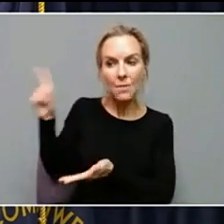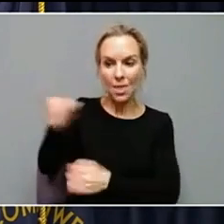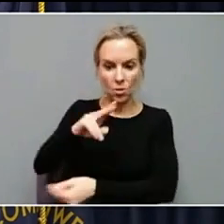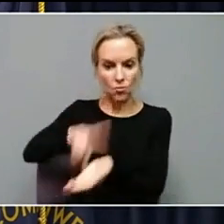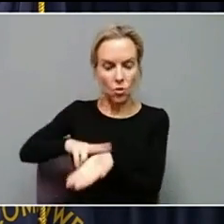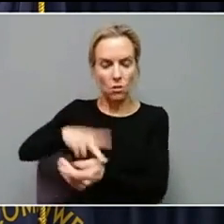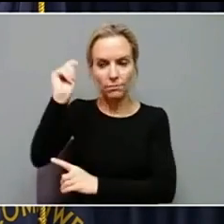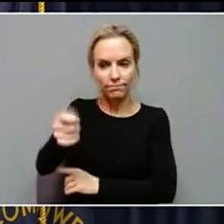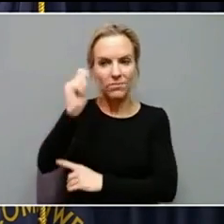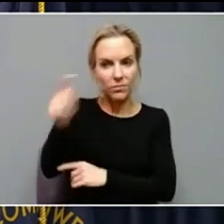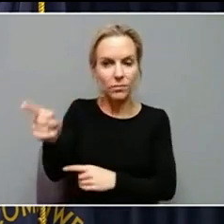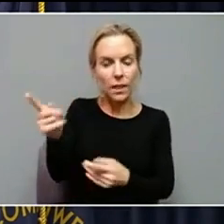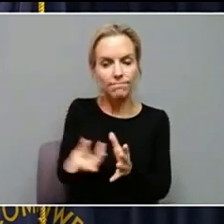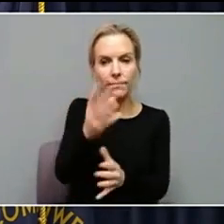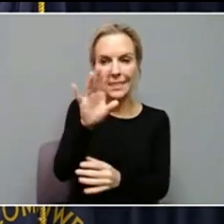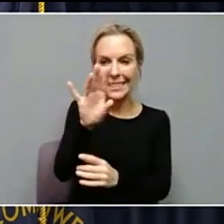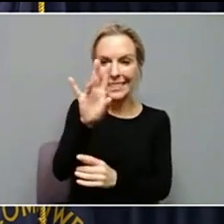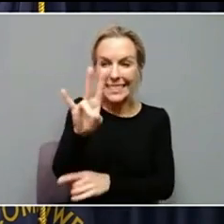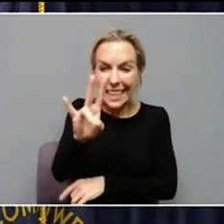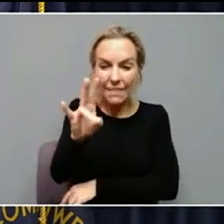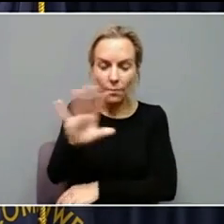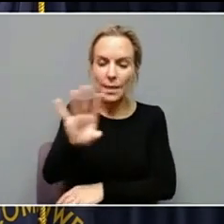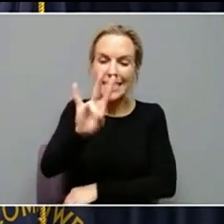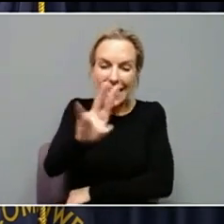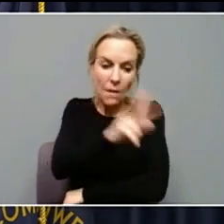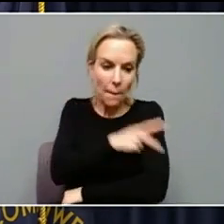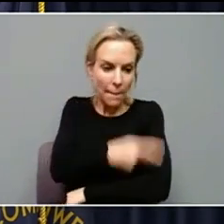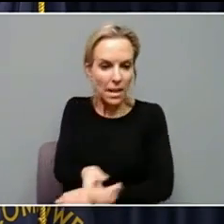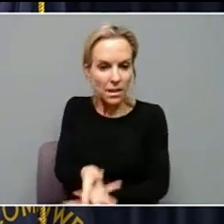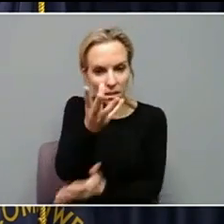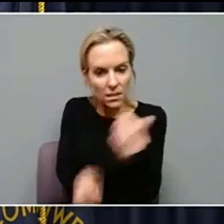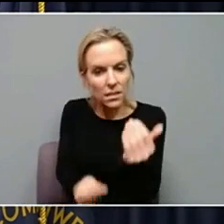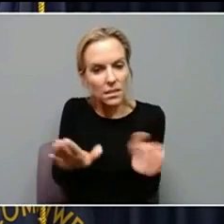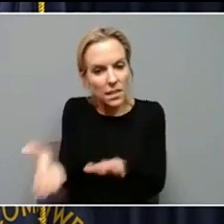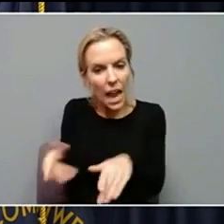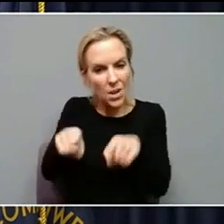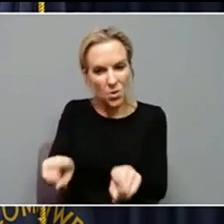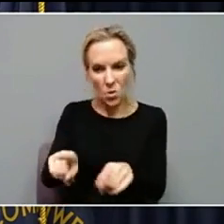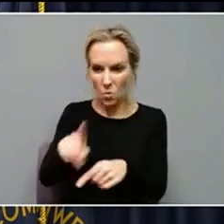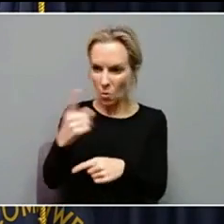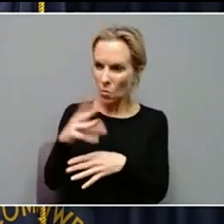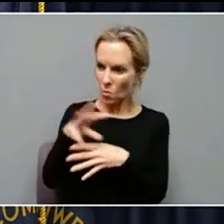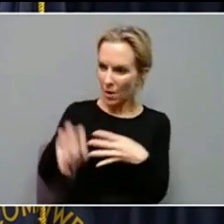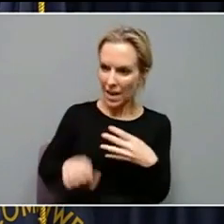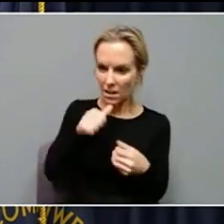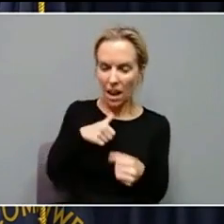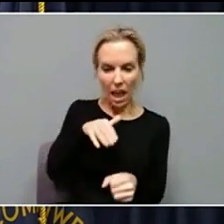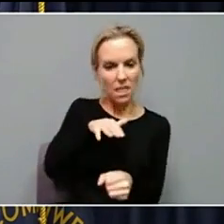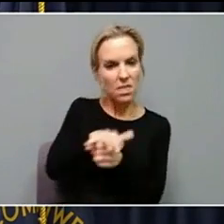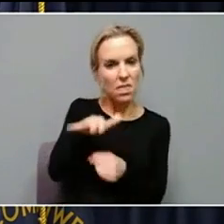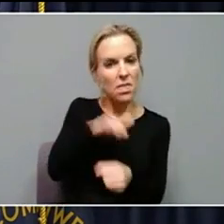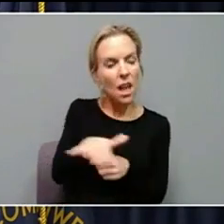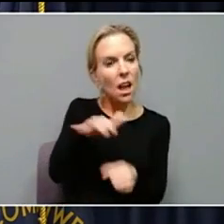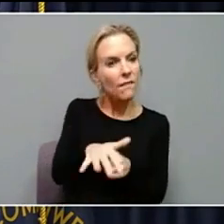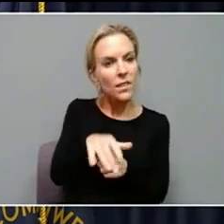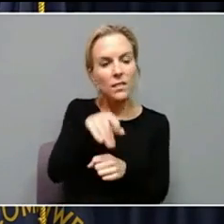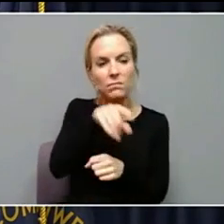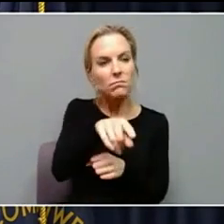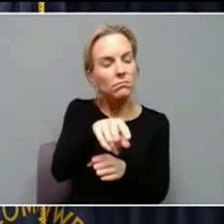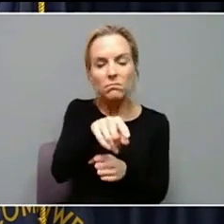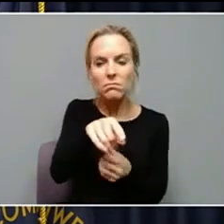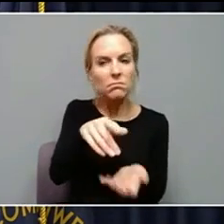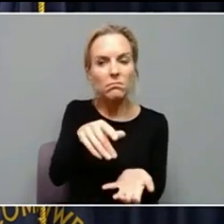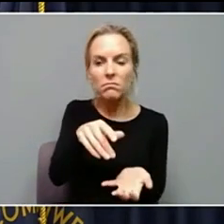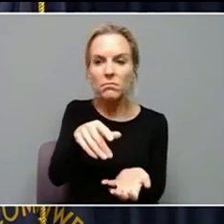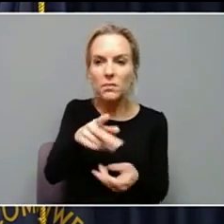lost 7 patients over a weekend and not having enough morgue space for them? What does that do to you? Not just to live through, but to